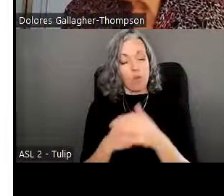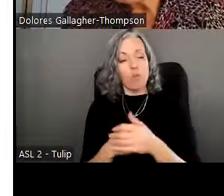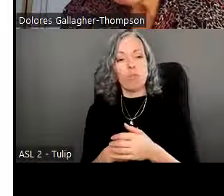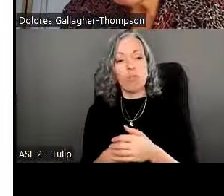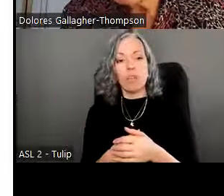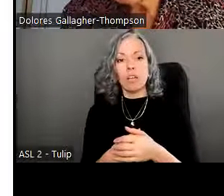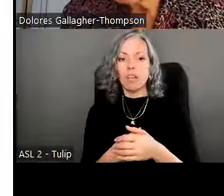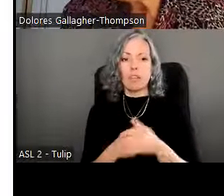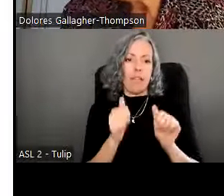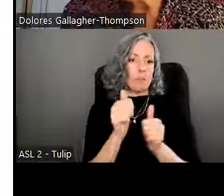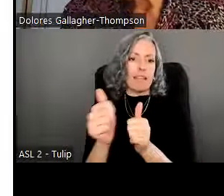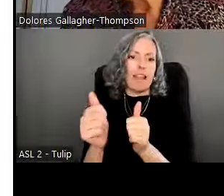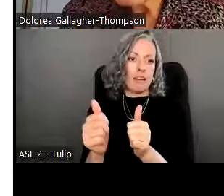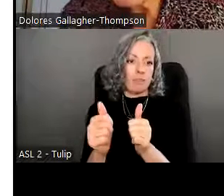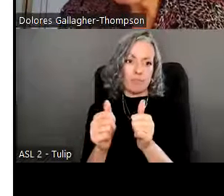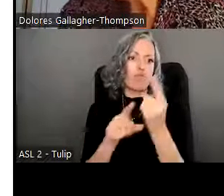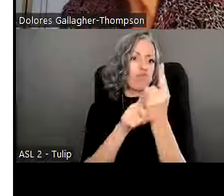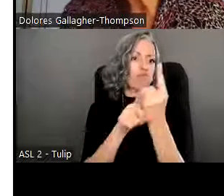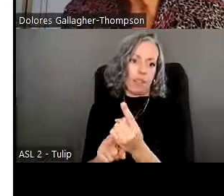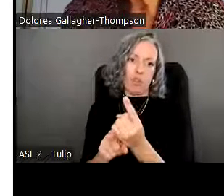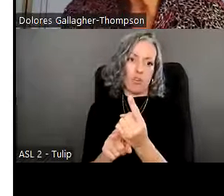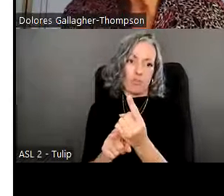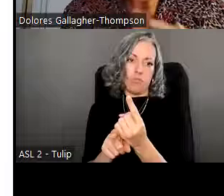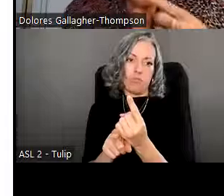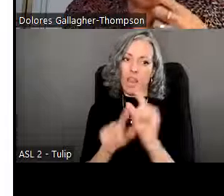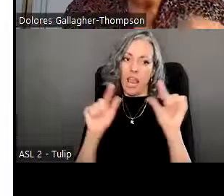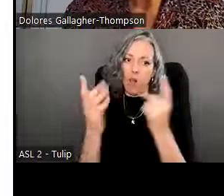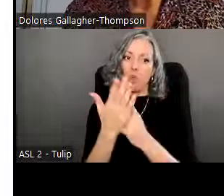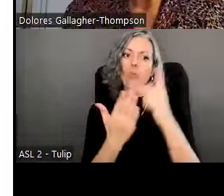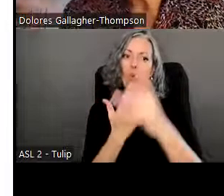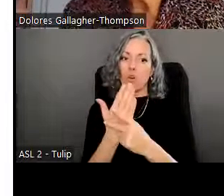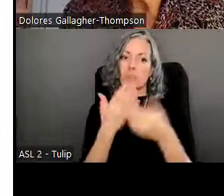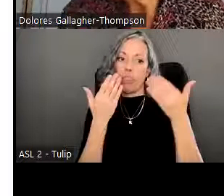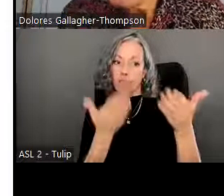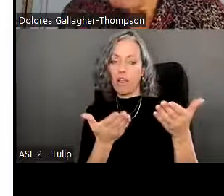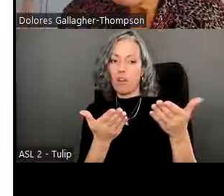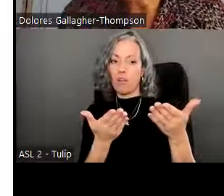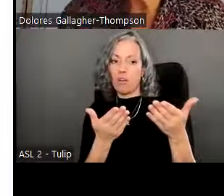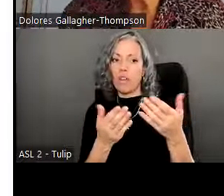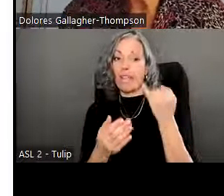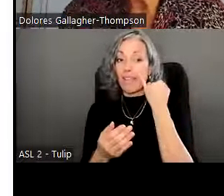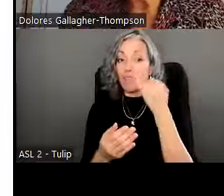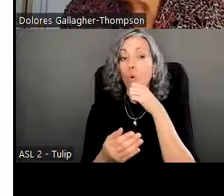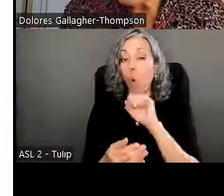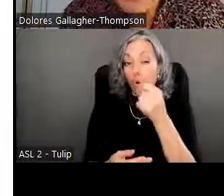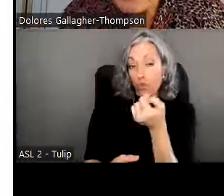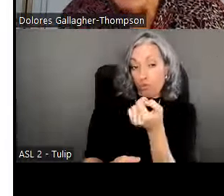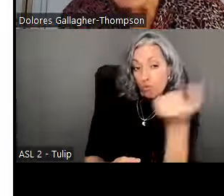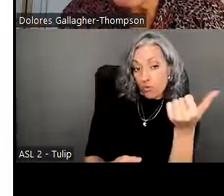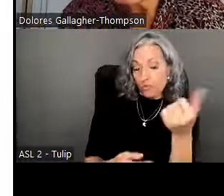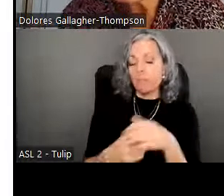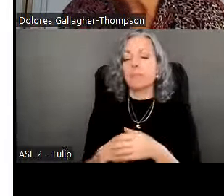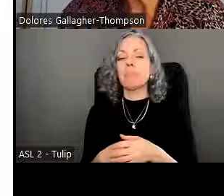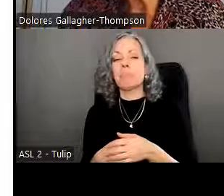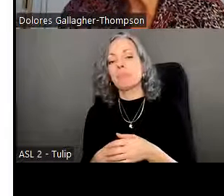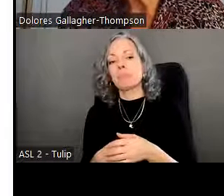update the registry very regularly, and all the programs are removed that are no longer in existence for one